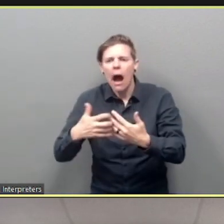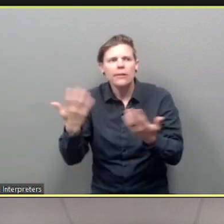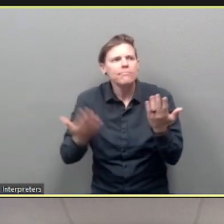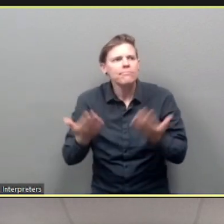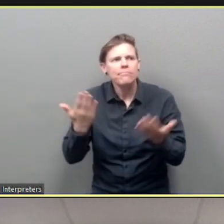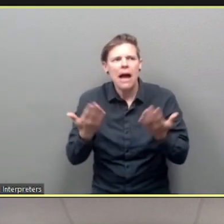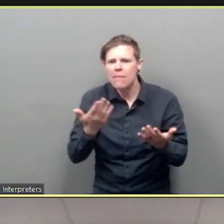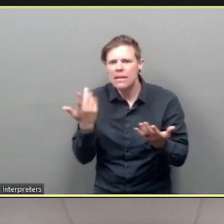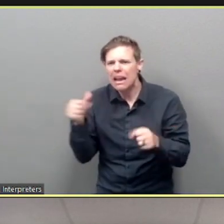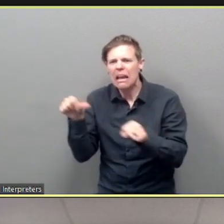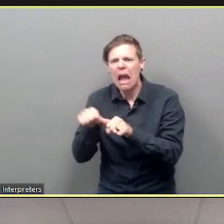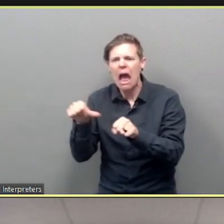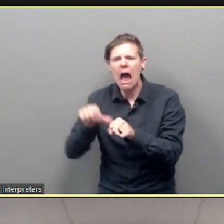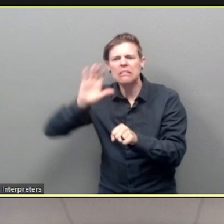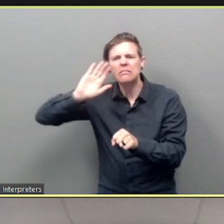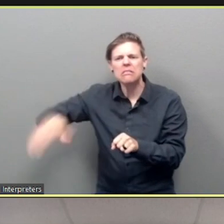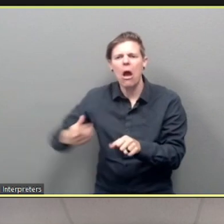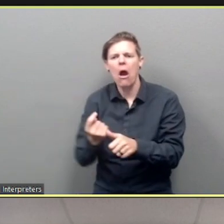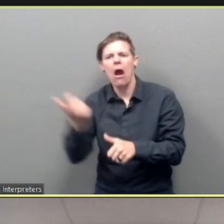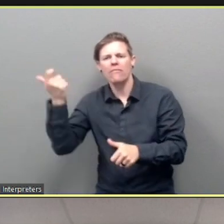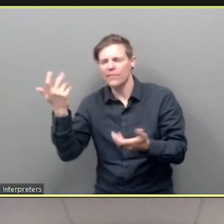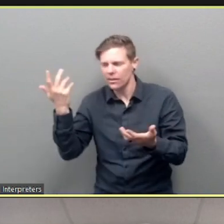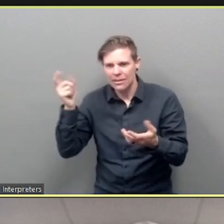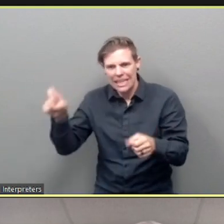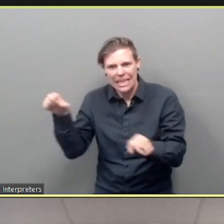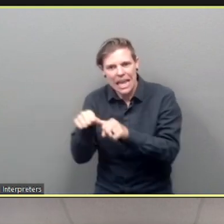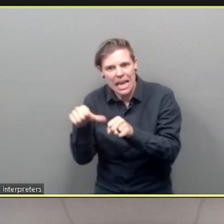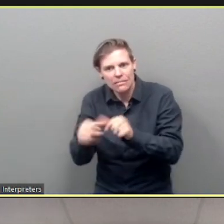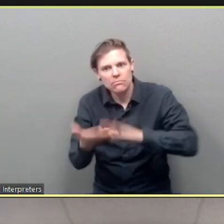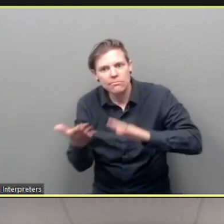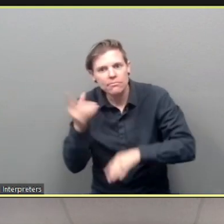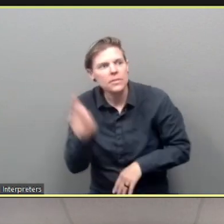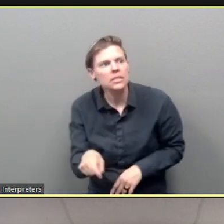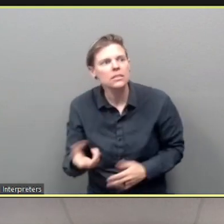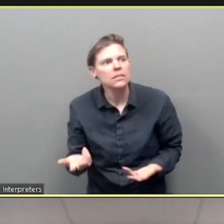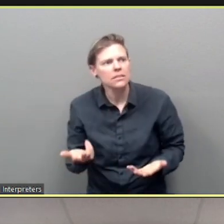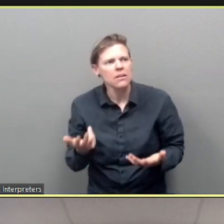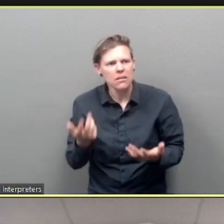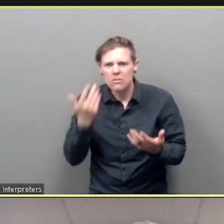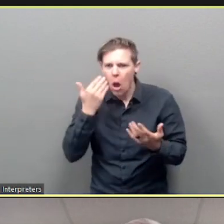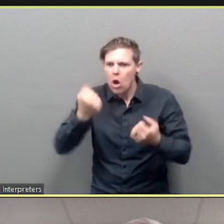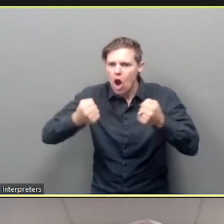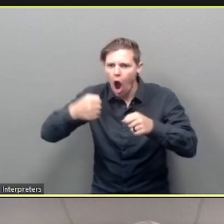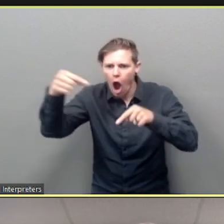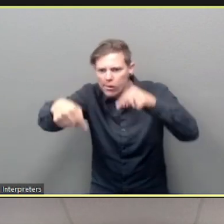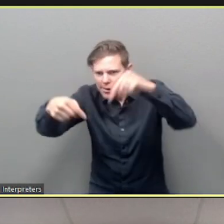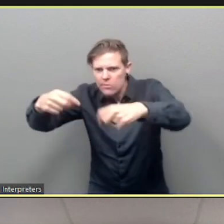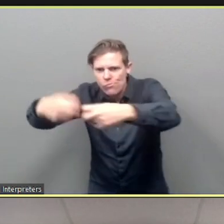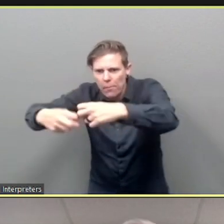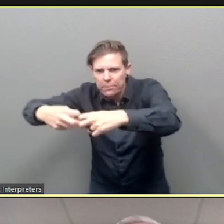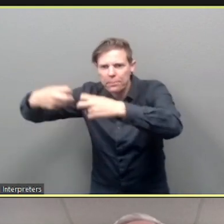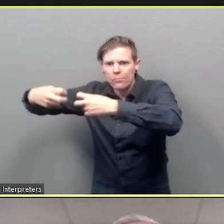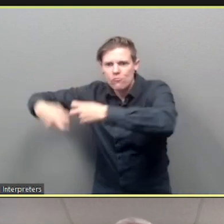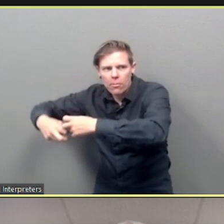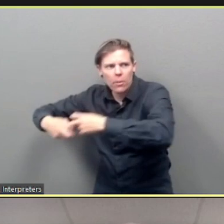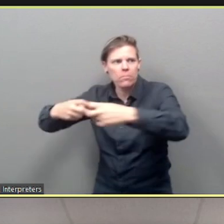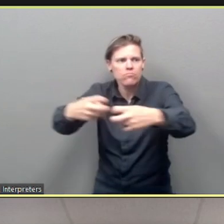helping cars to run. Turns out there's lots of other things. And so that's what this slide says. We all